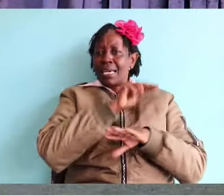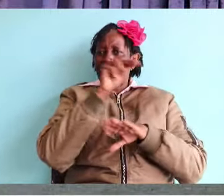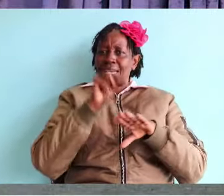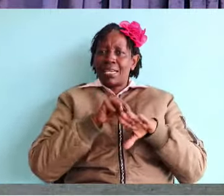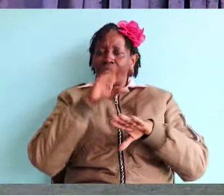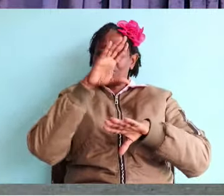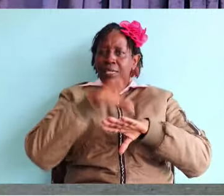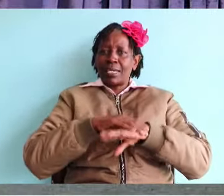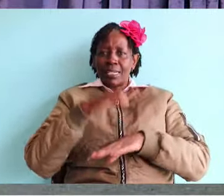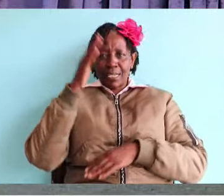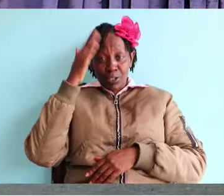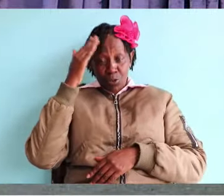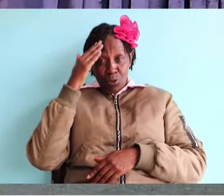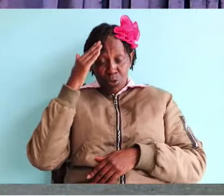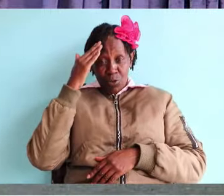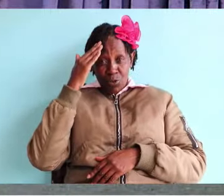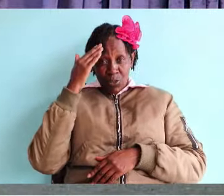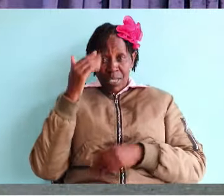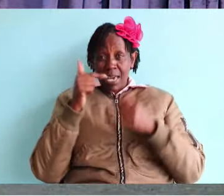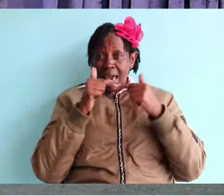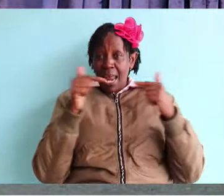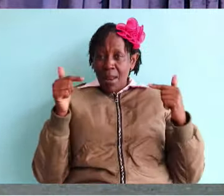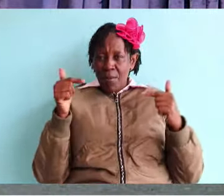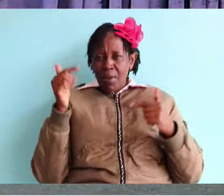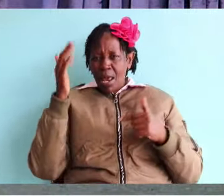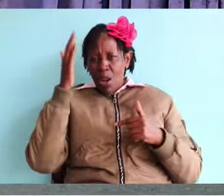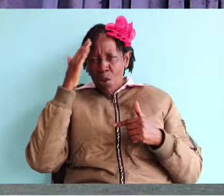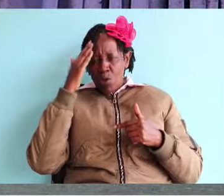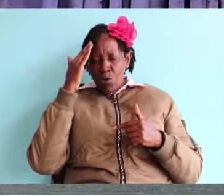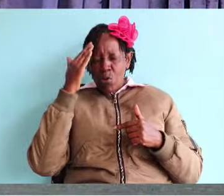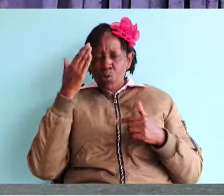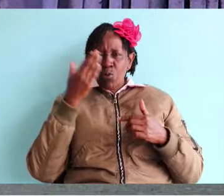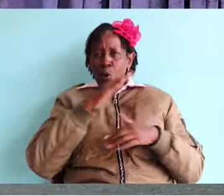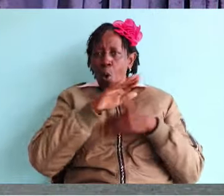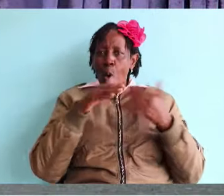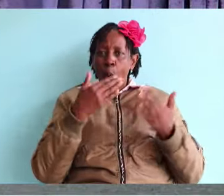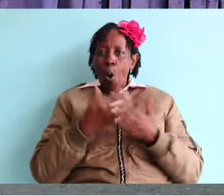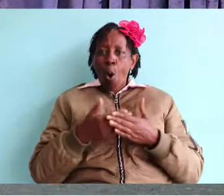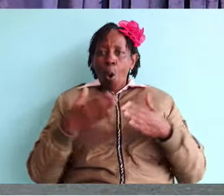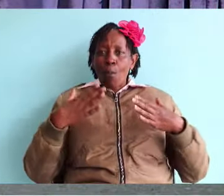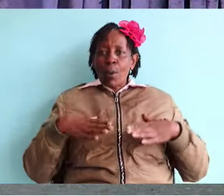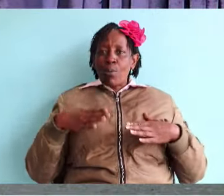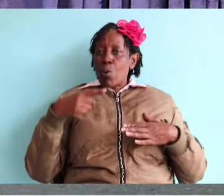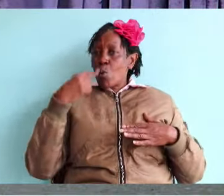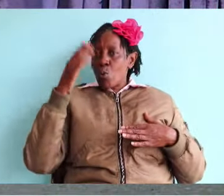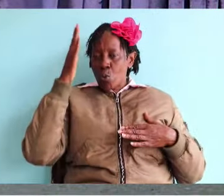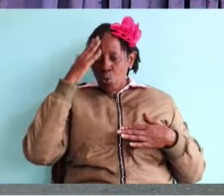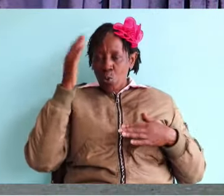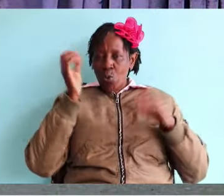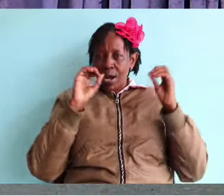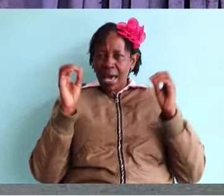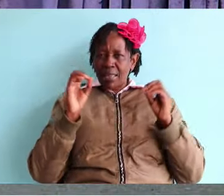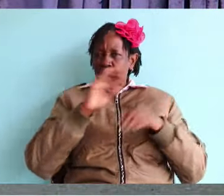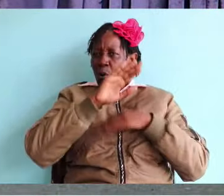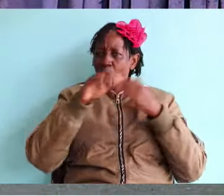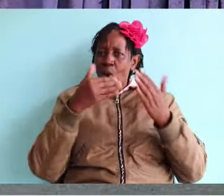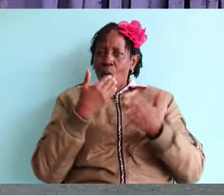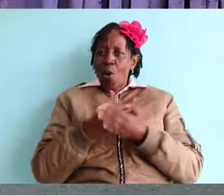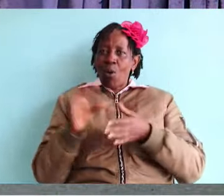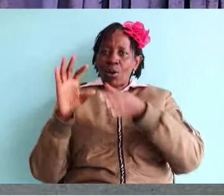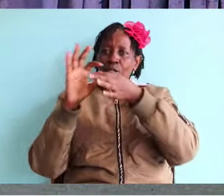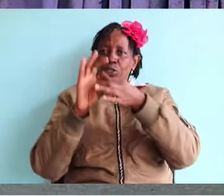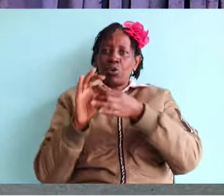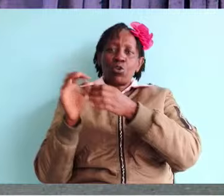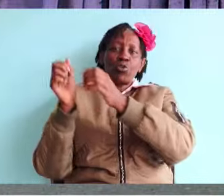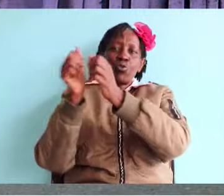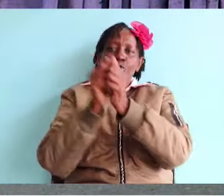known to the Midianites and to the people that have not known him. And we are all joined together as a